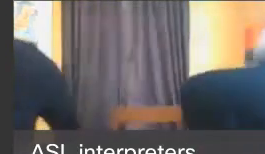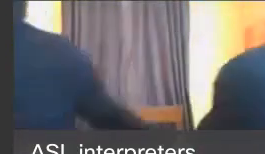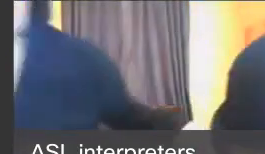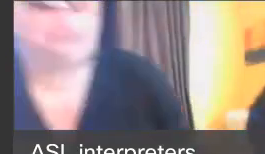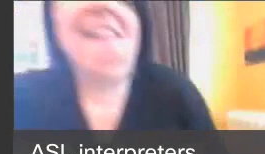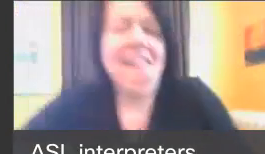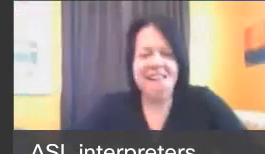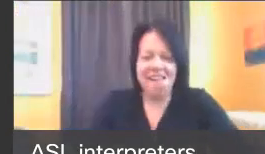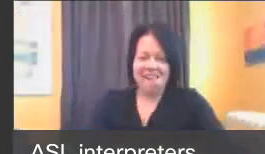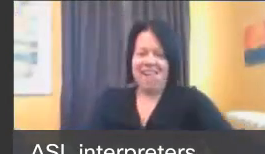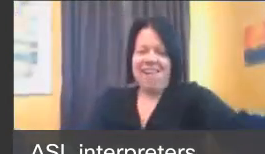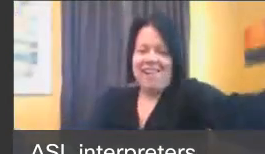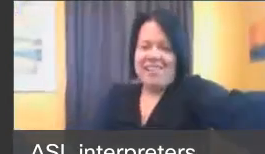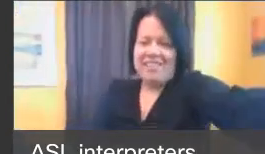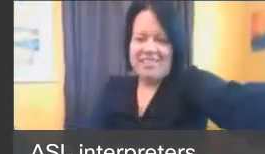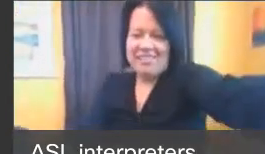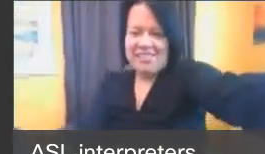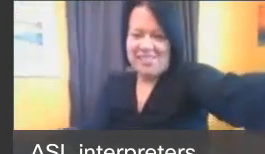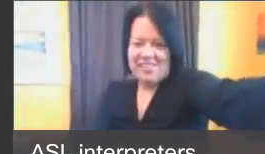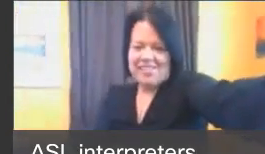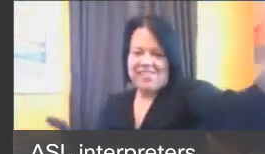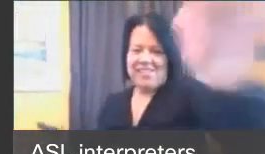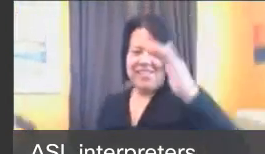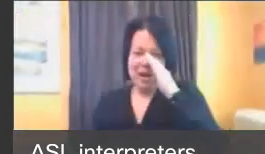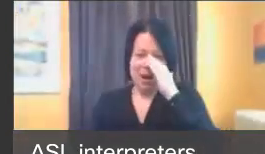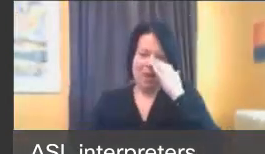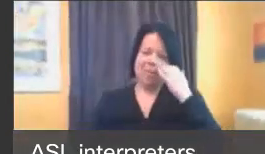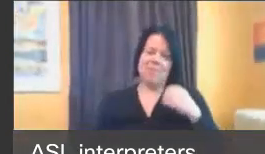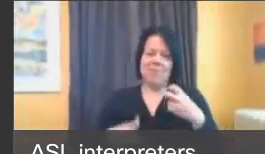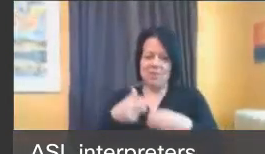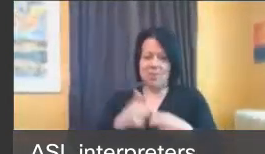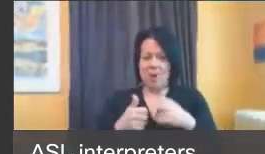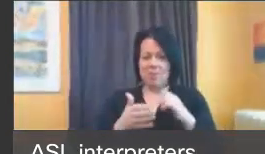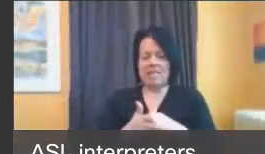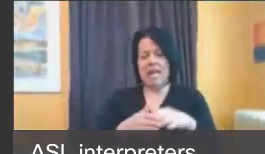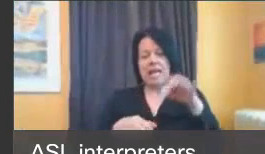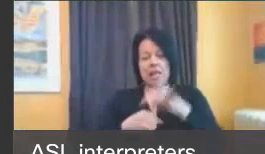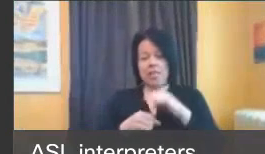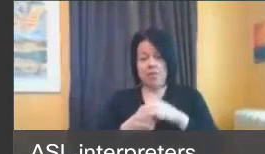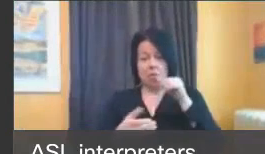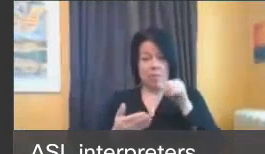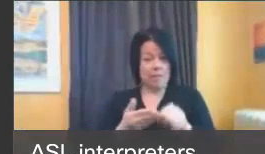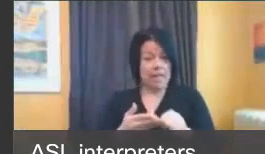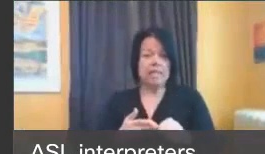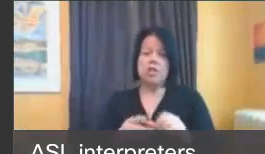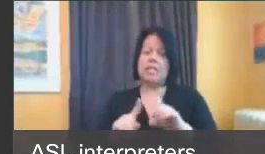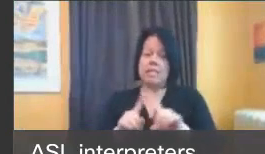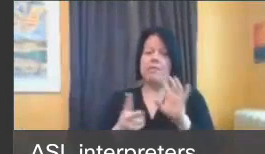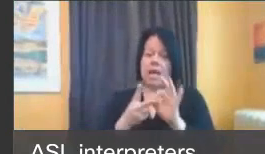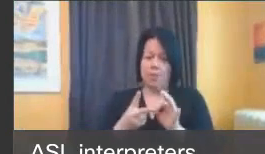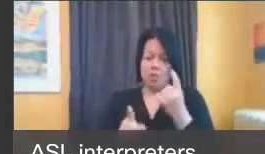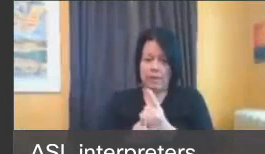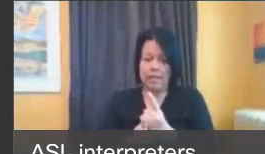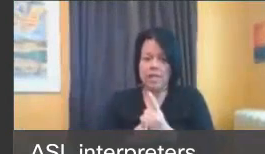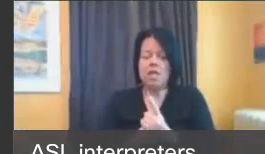I would say is that the problem here is that the vote by mail just gives people another option, right? So you